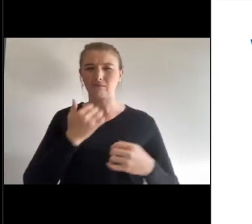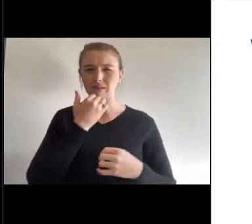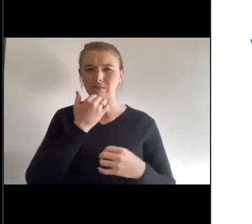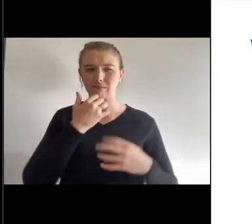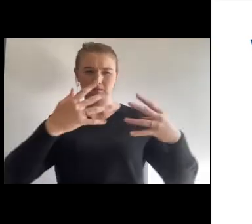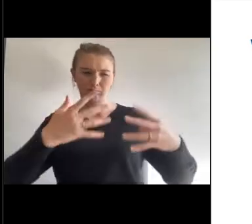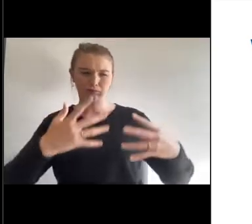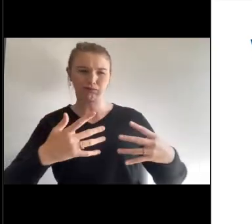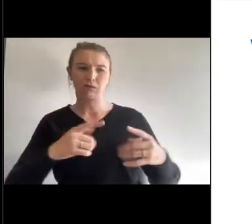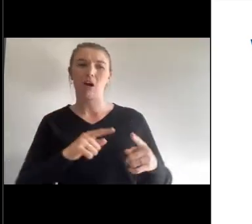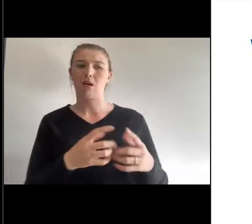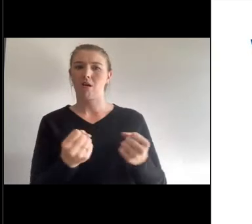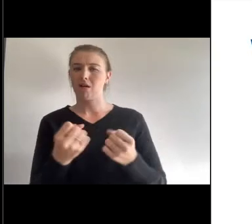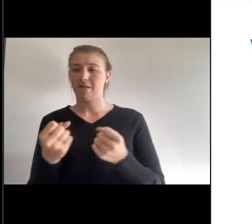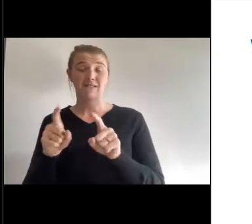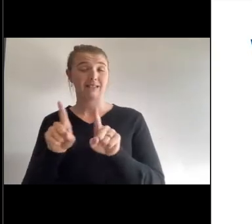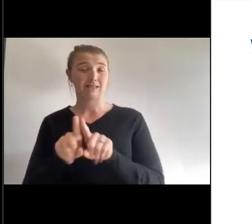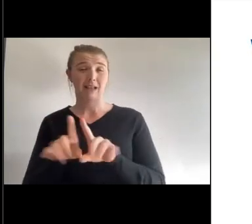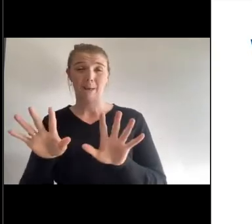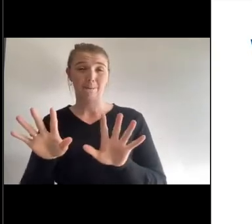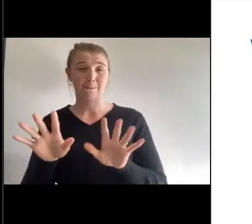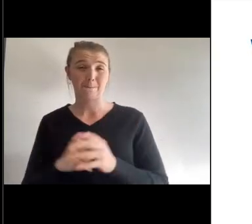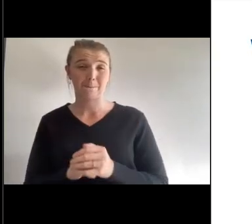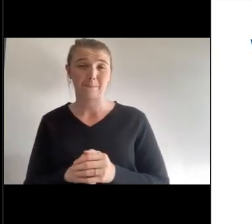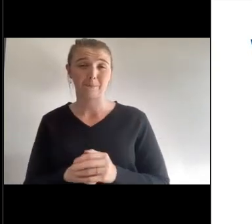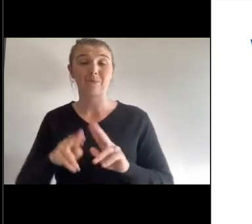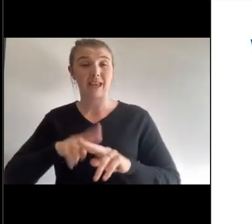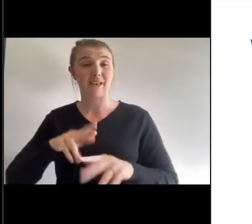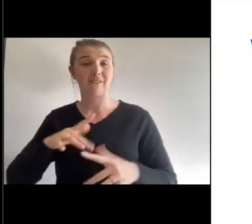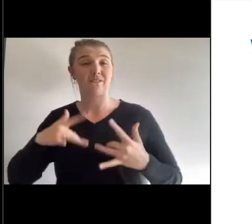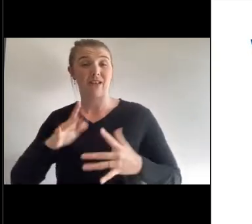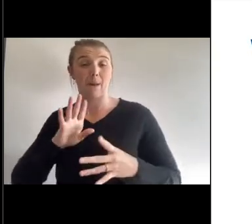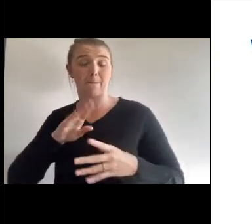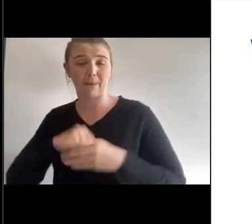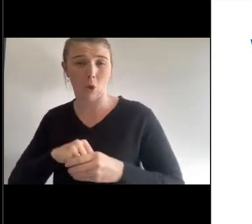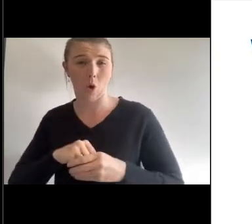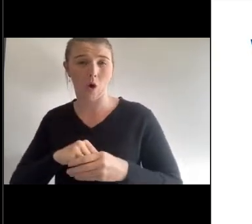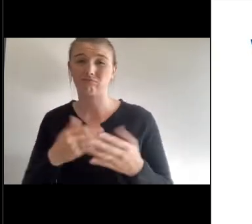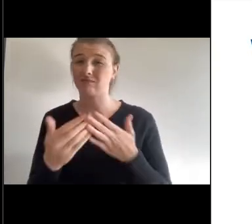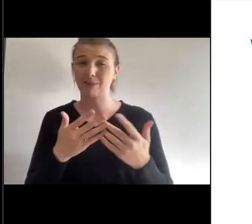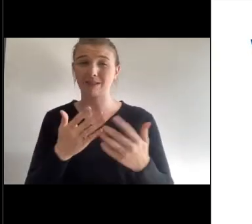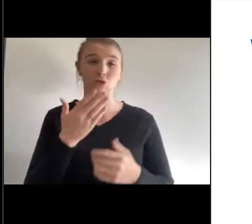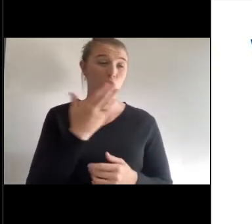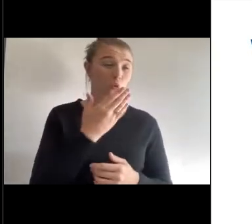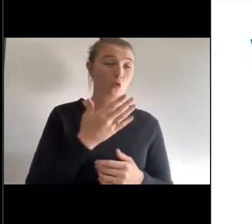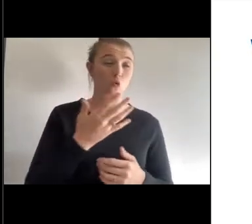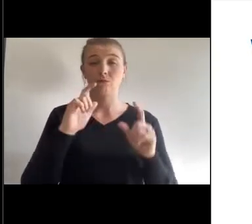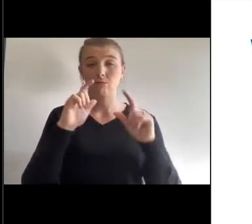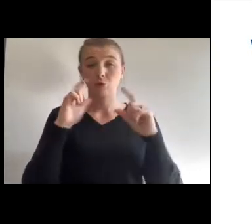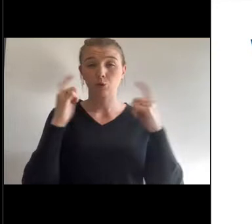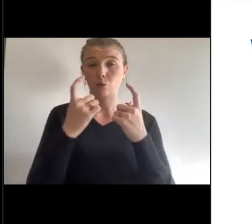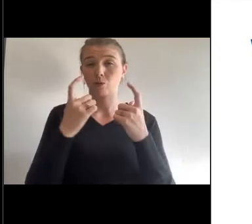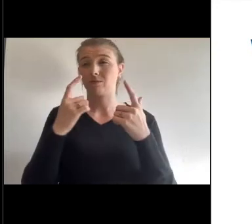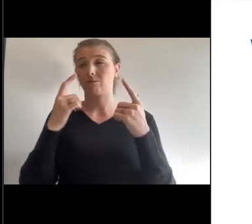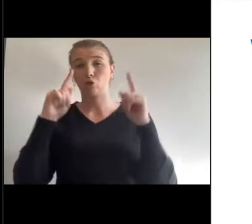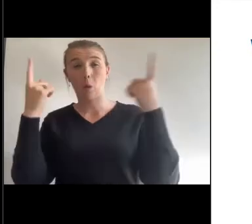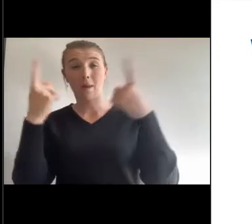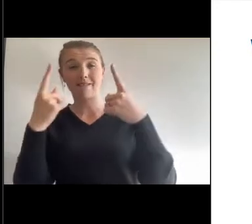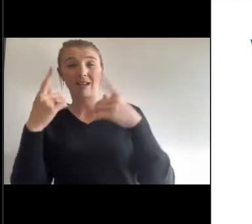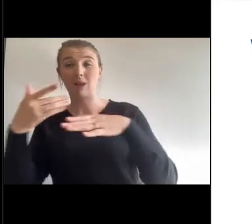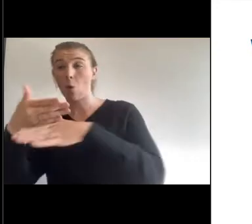who belong in whatever context, whether that's school or university or work or in your community, are more likely